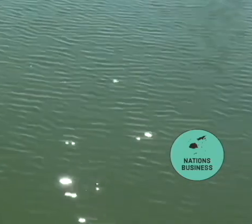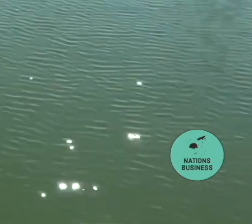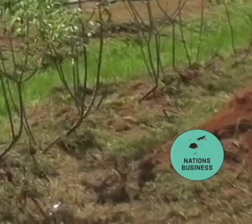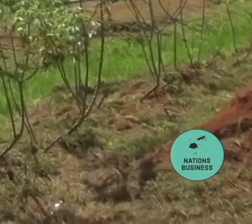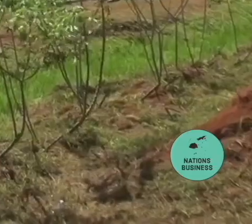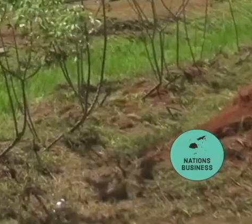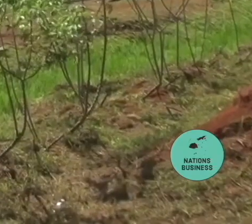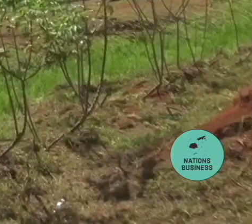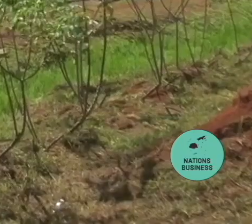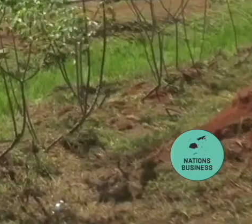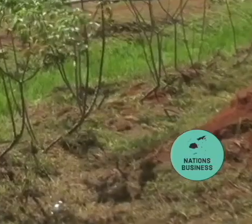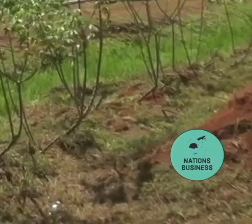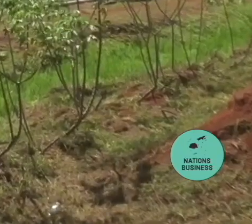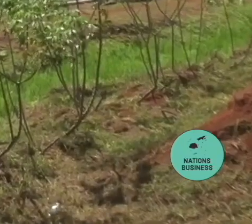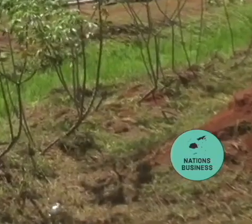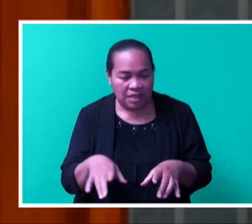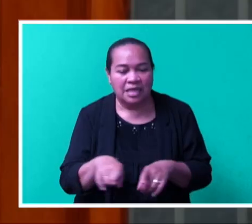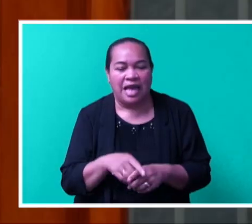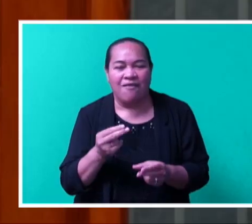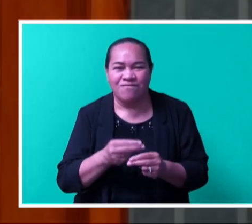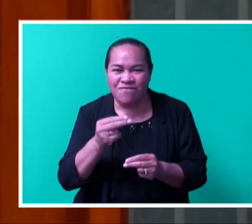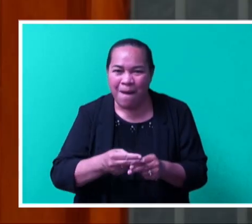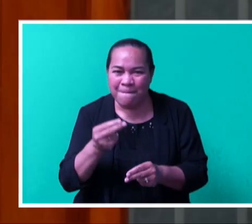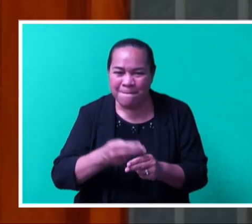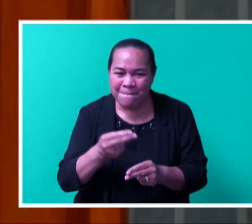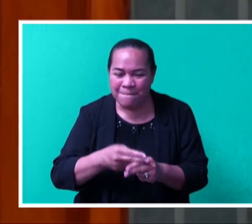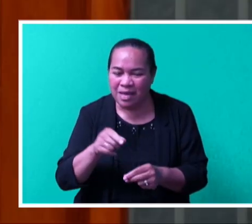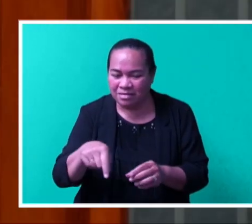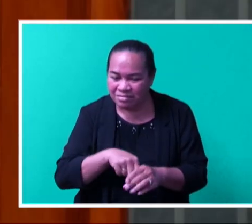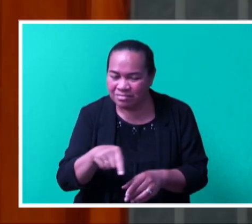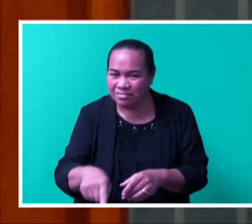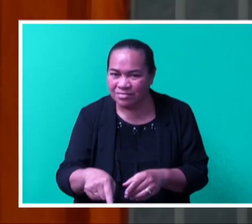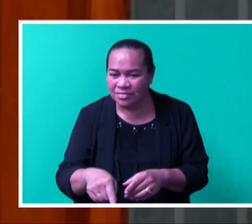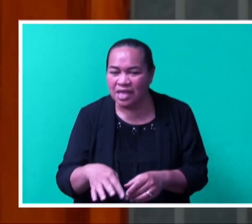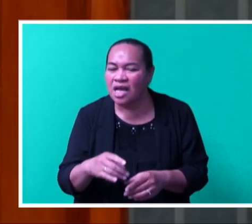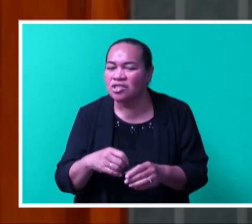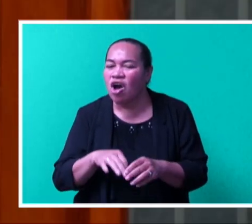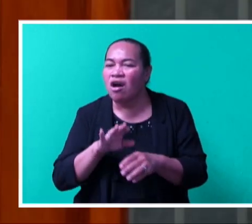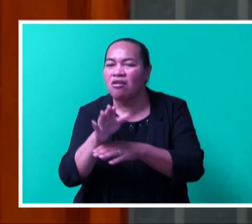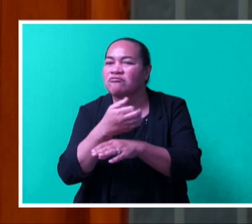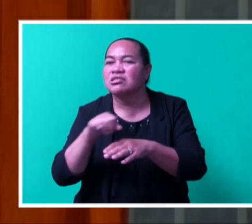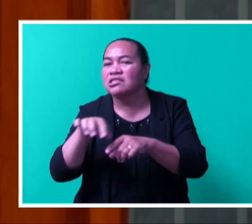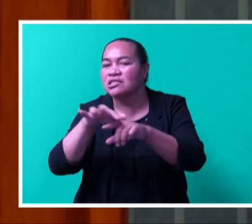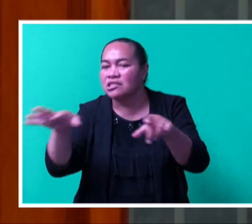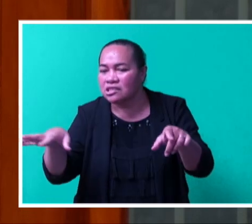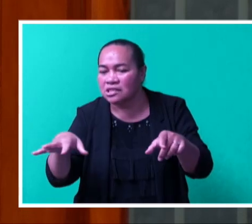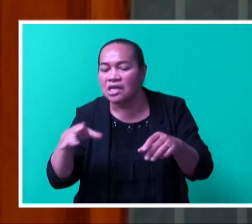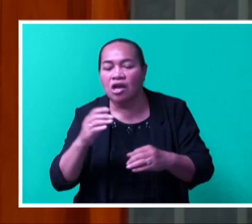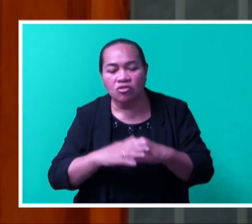aquaculture development, seaweed farming, pearl oyster development, offshore fisheries management, construction